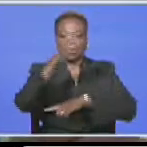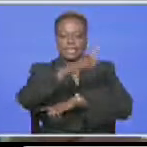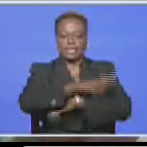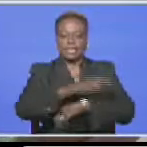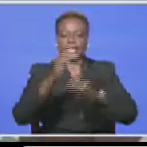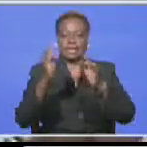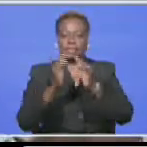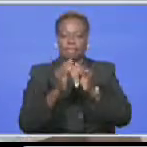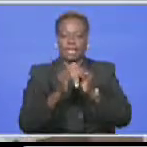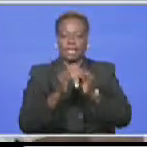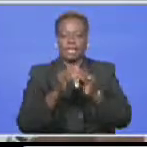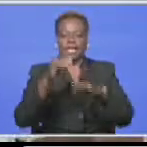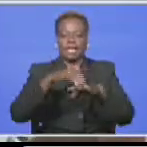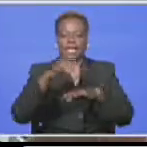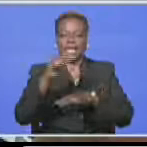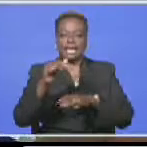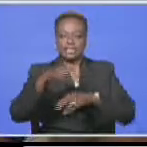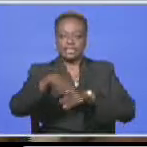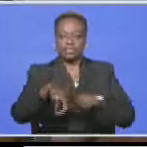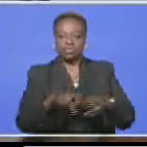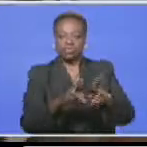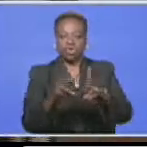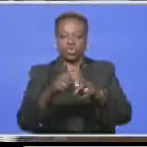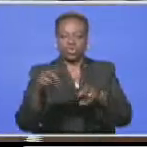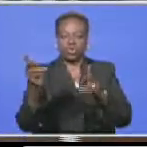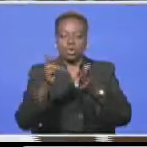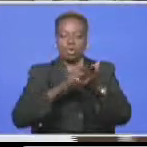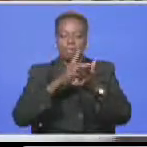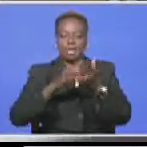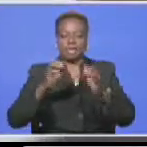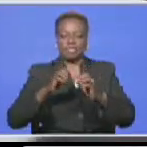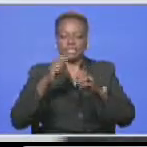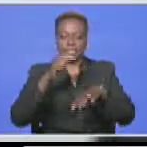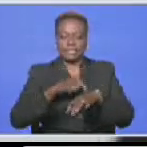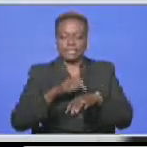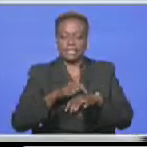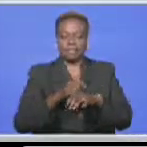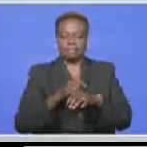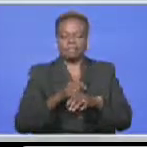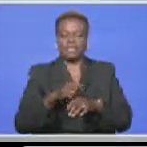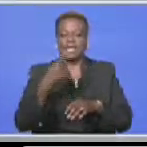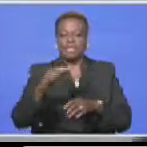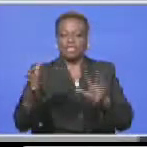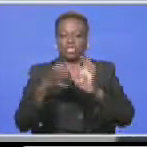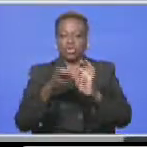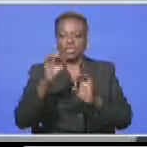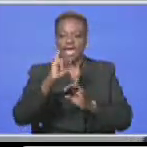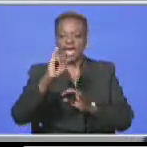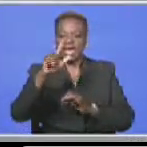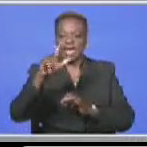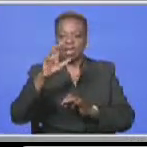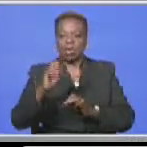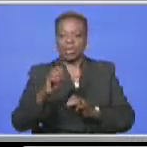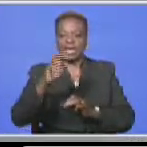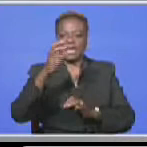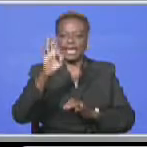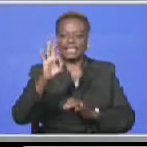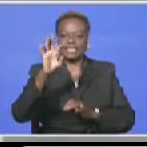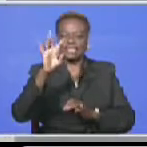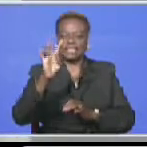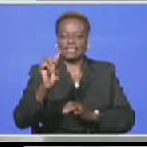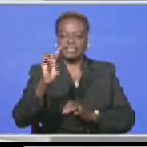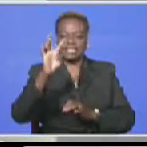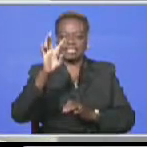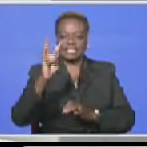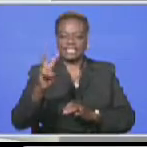Training Agency Gladstone Road to mark the milestone. The Bahamas joined the ILO in 1976 and remains committed